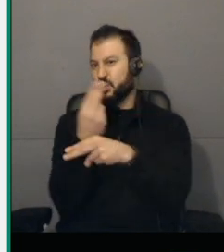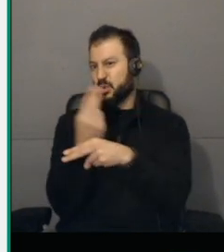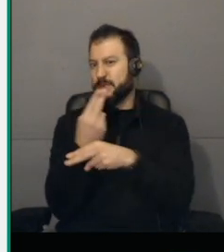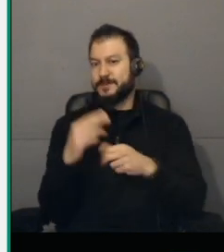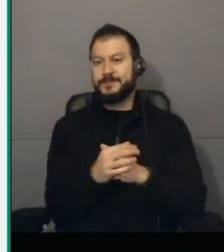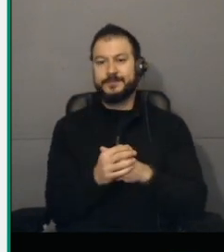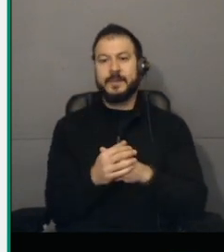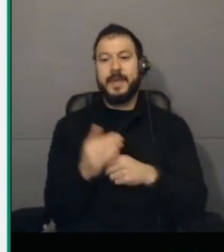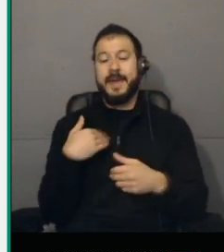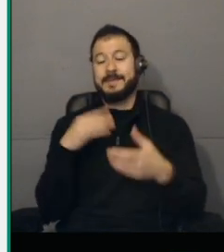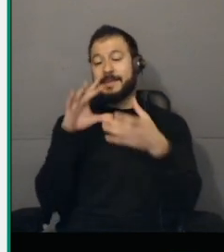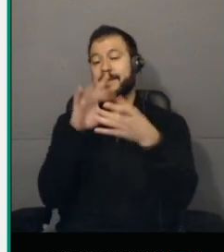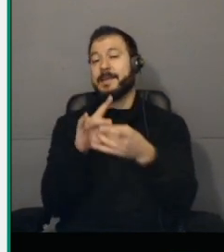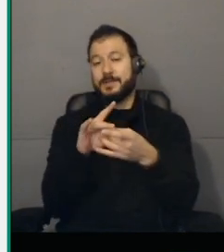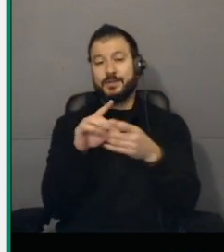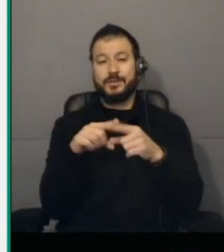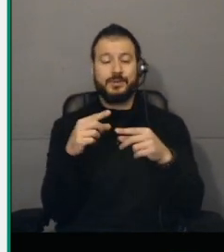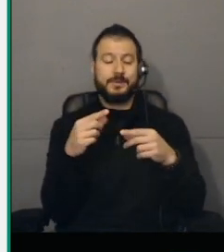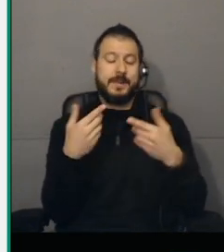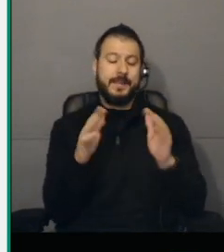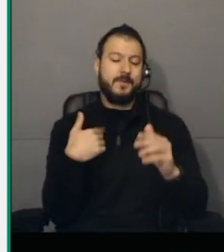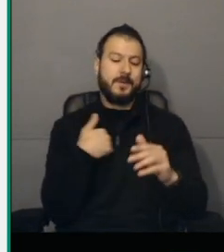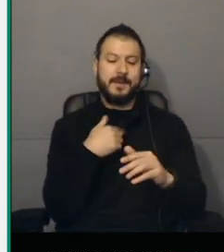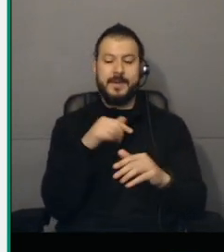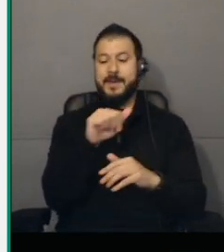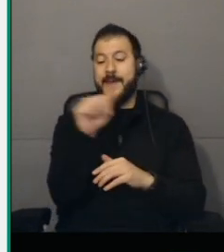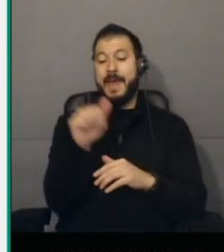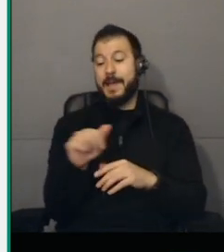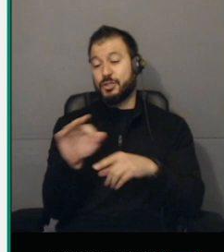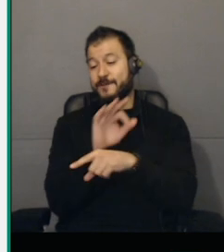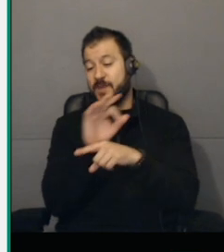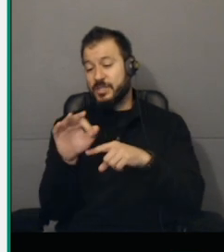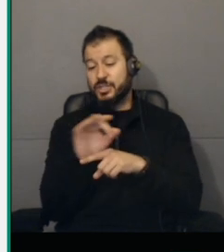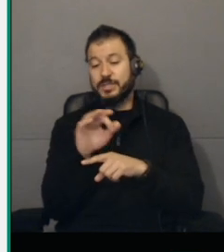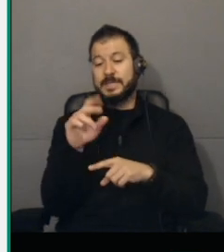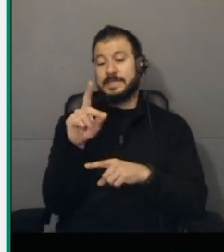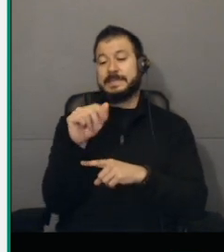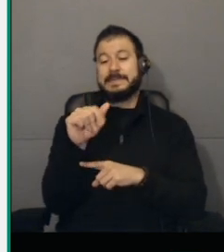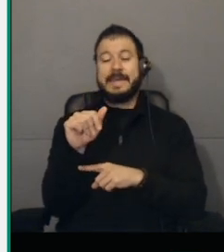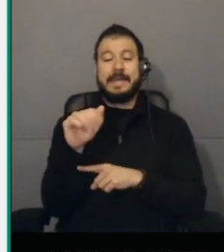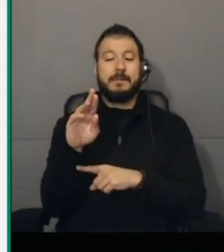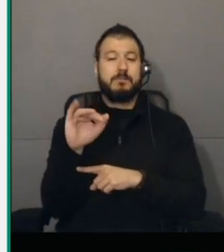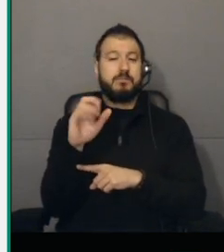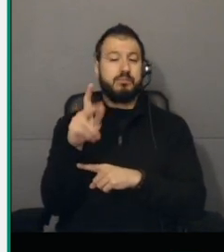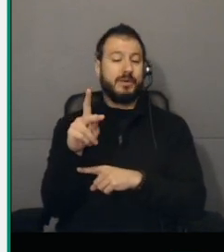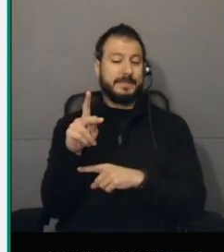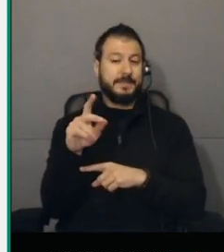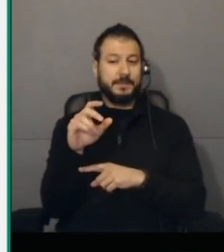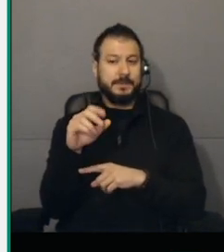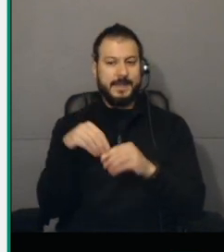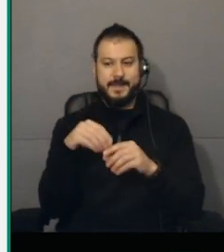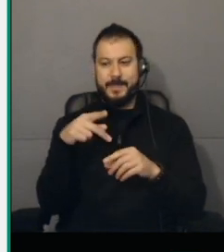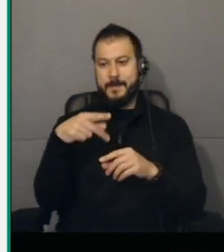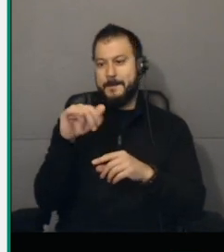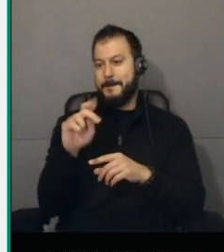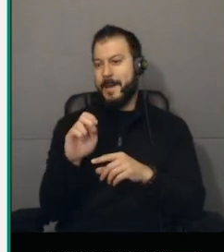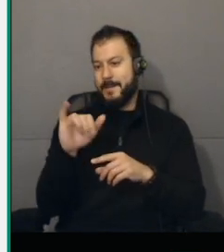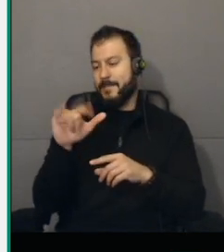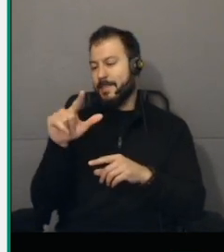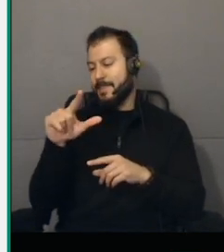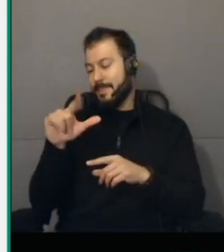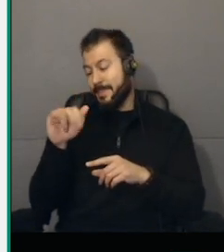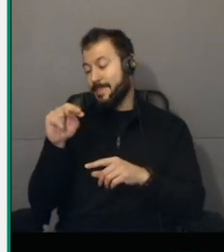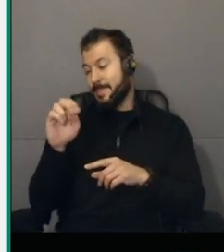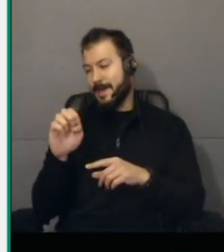It also has connectors that allow us to incorporate Azure functions and Databricks scripts right into our pipelines. Basically,